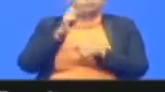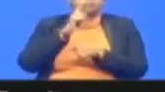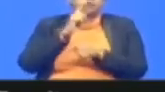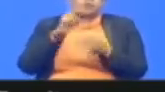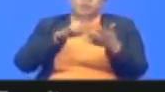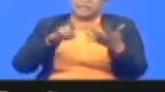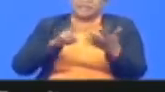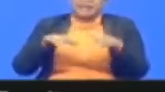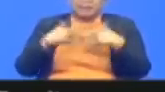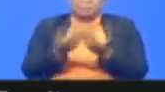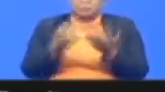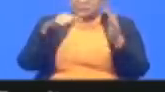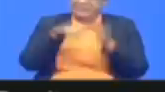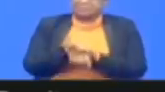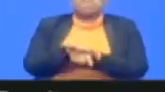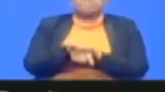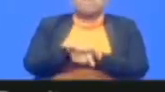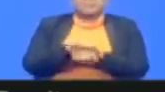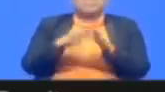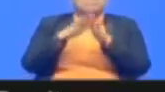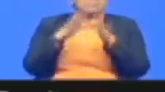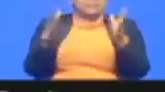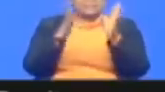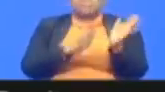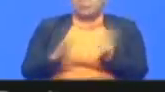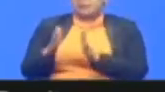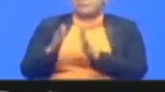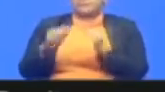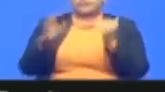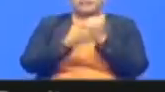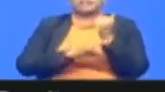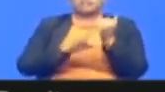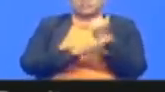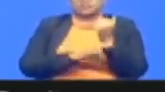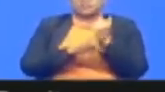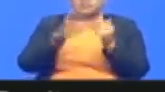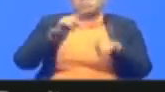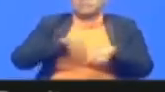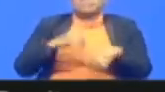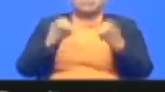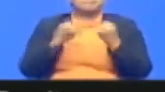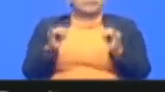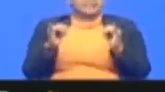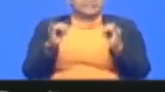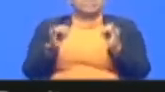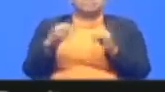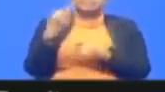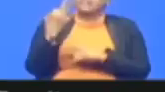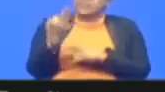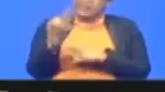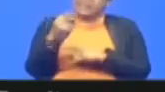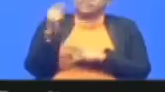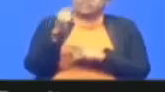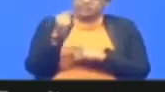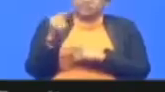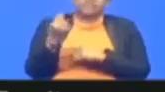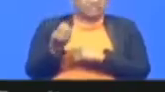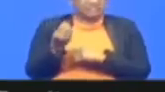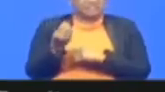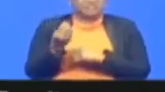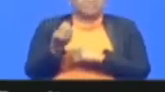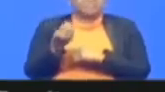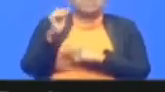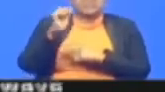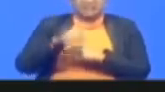intriguing details in the biggest expenditure plan for the country since independence. 3 trillion shillings can hire